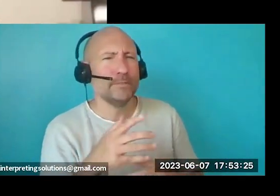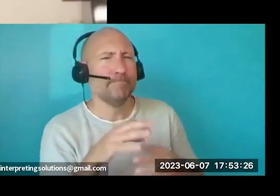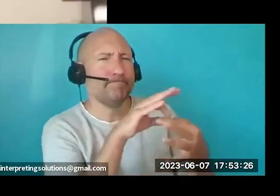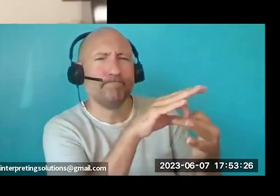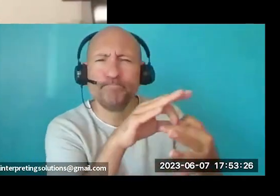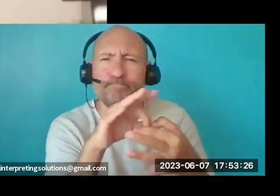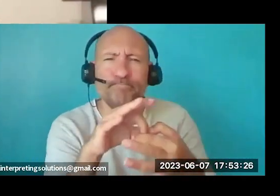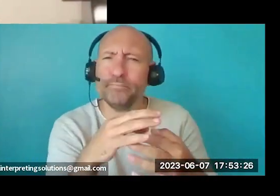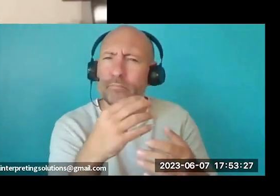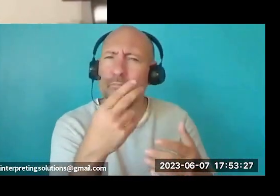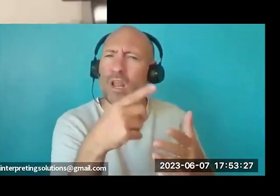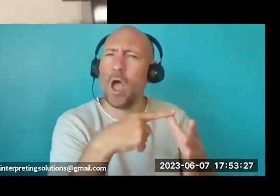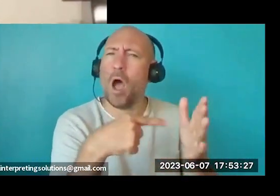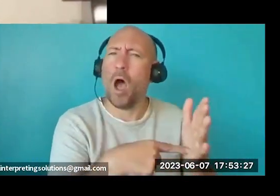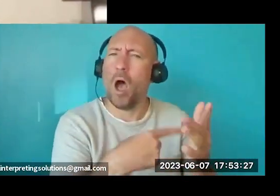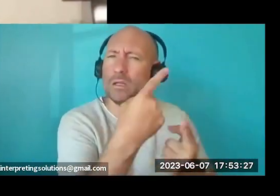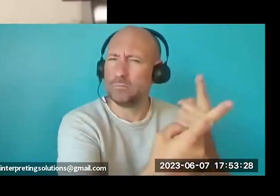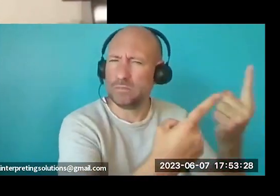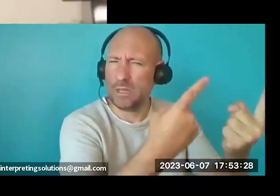to